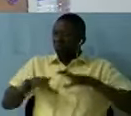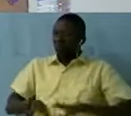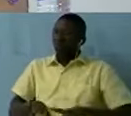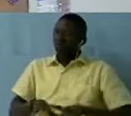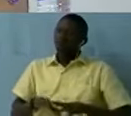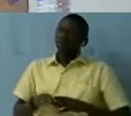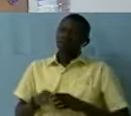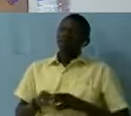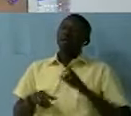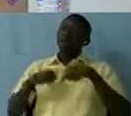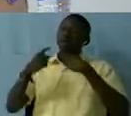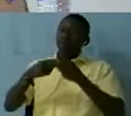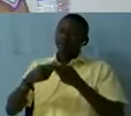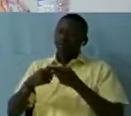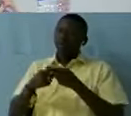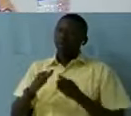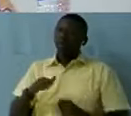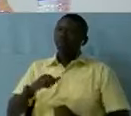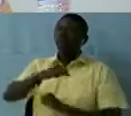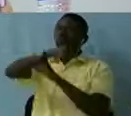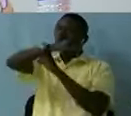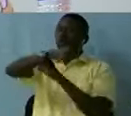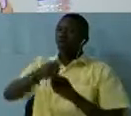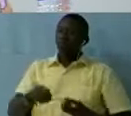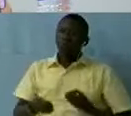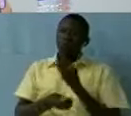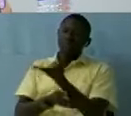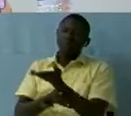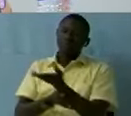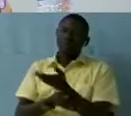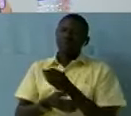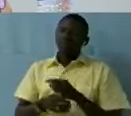was withdrawn. Adu ka makoro men dinu dolie bulo muta e makoro nyim bay.